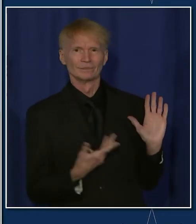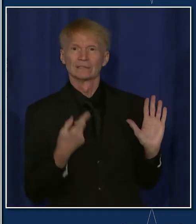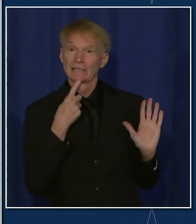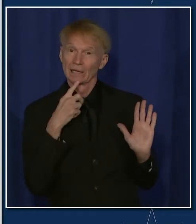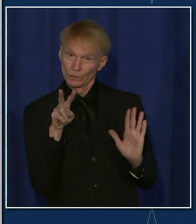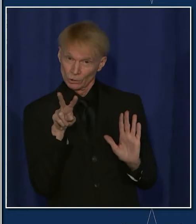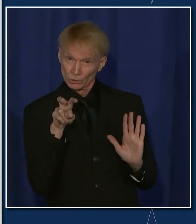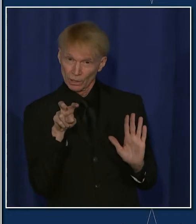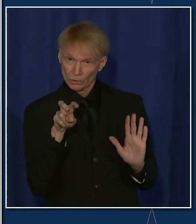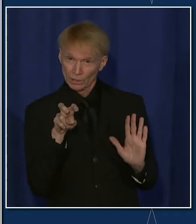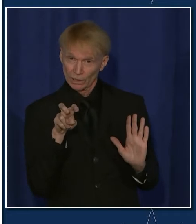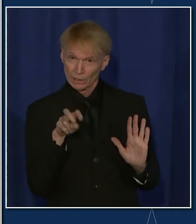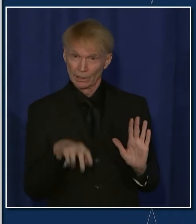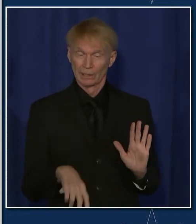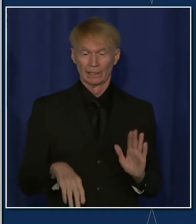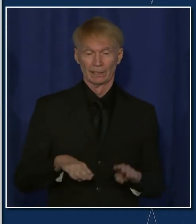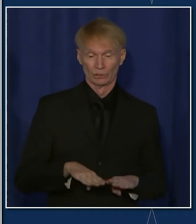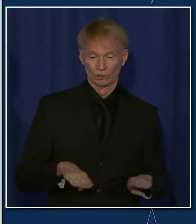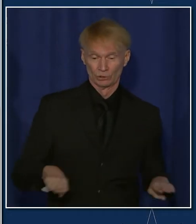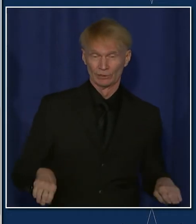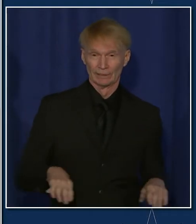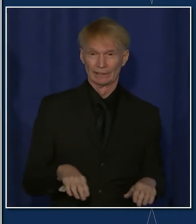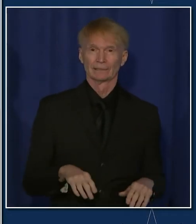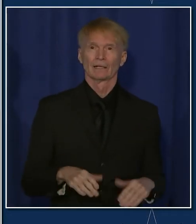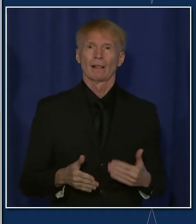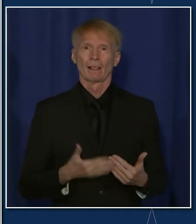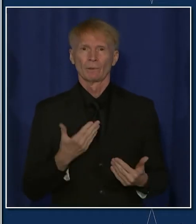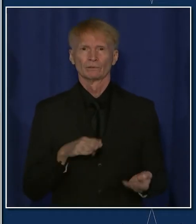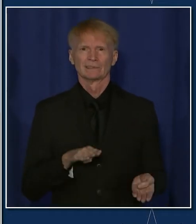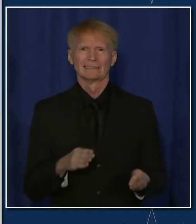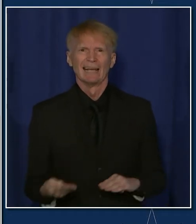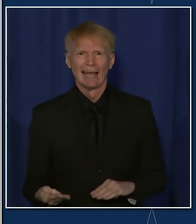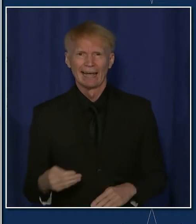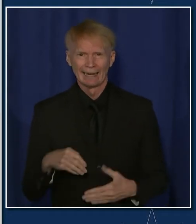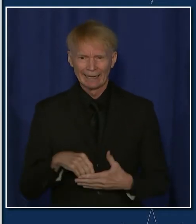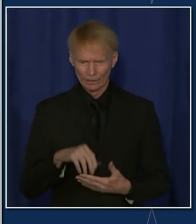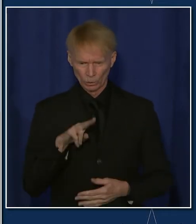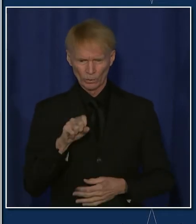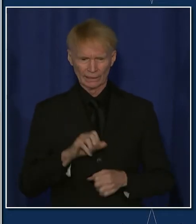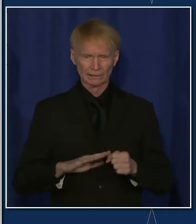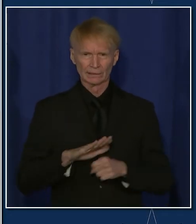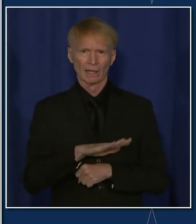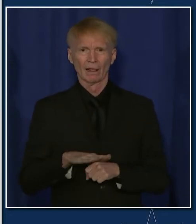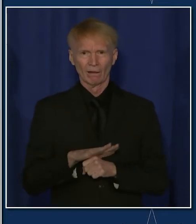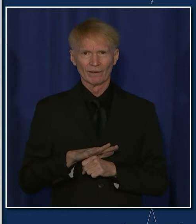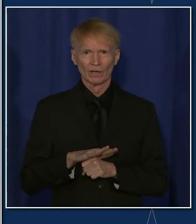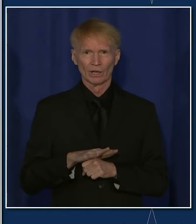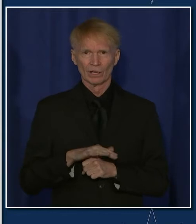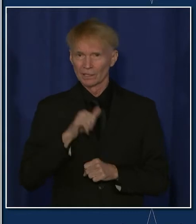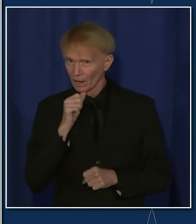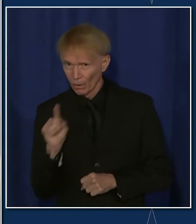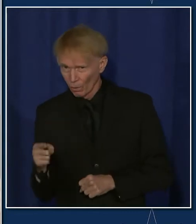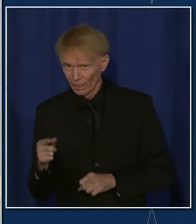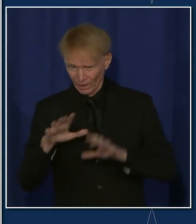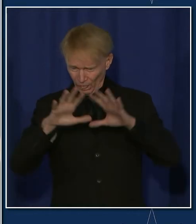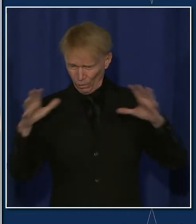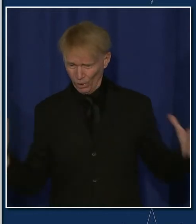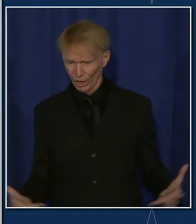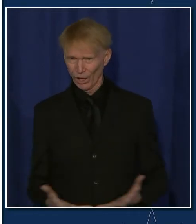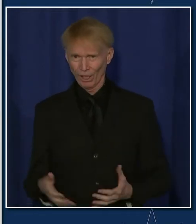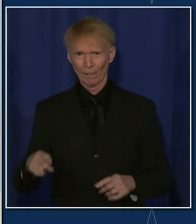Almost 200 pediatric cases have died in this country alone, not counting the world,